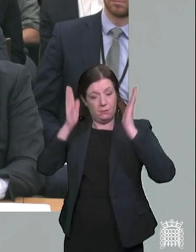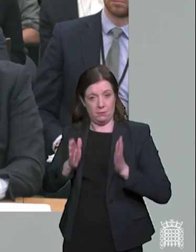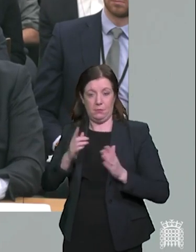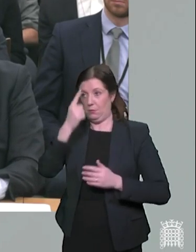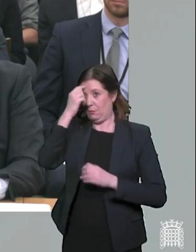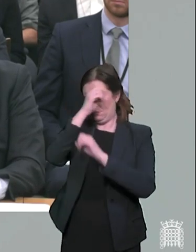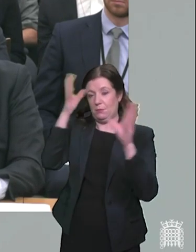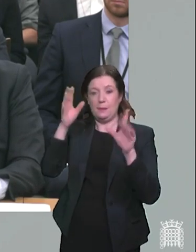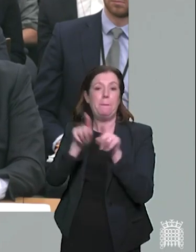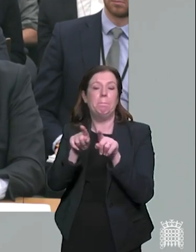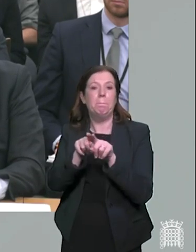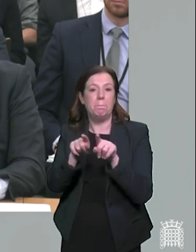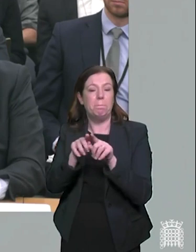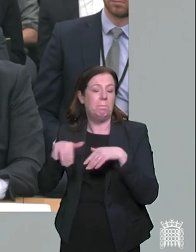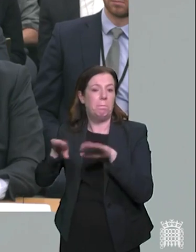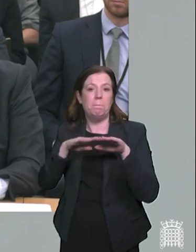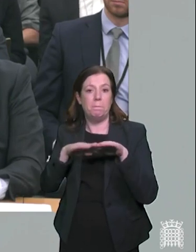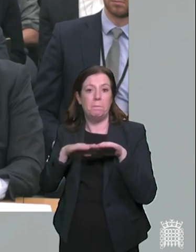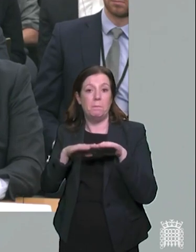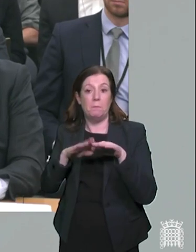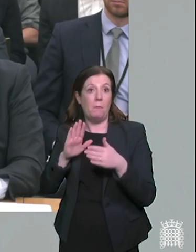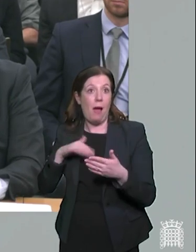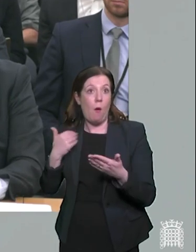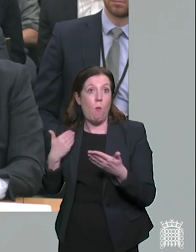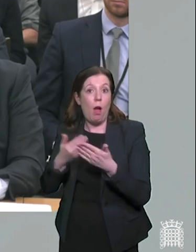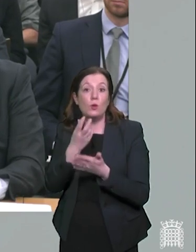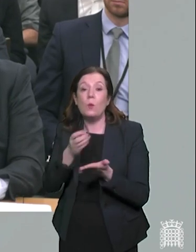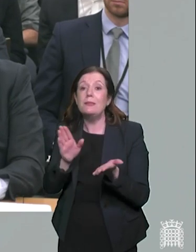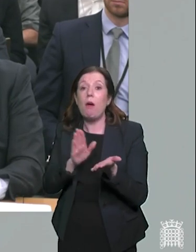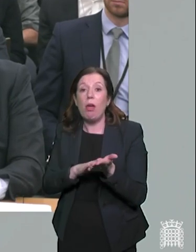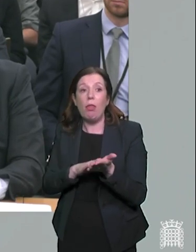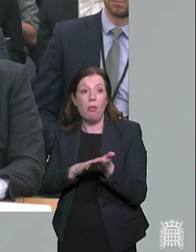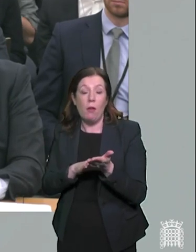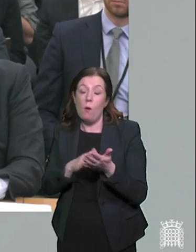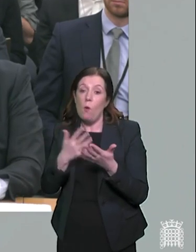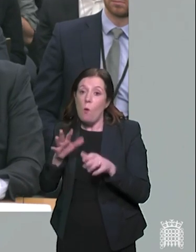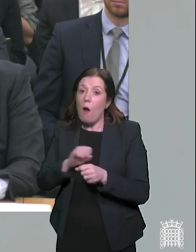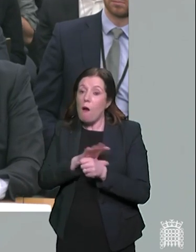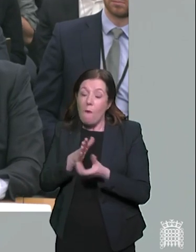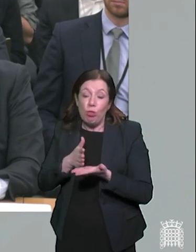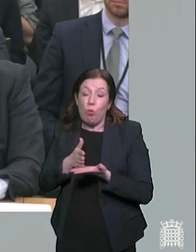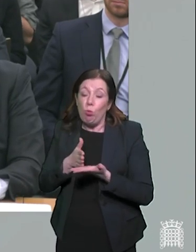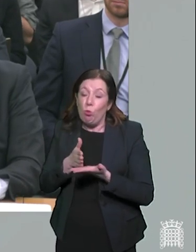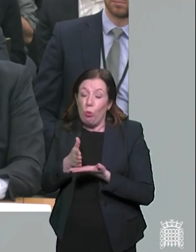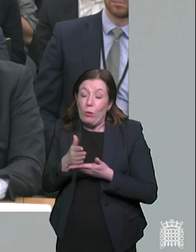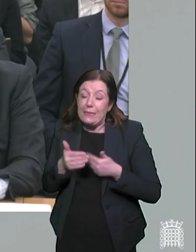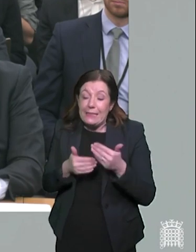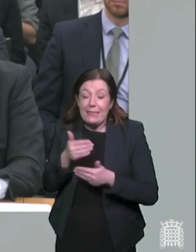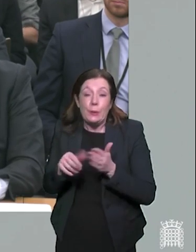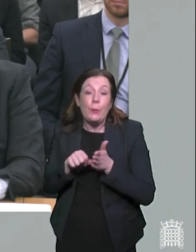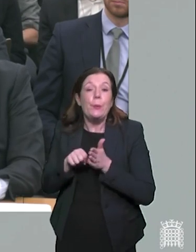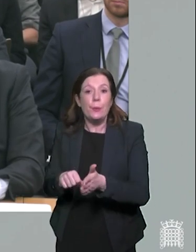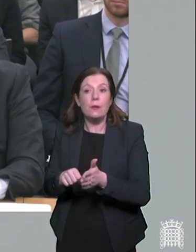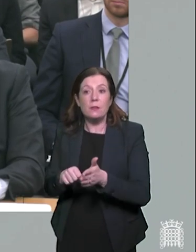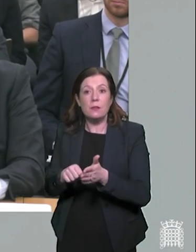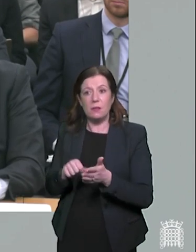long period of 20 months of the struggle against COVID, during which we were having, as the